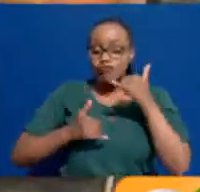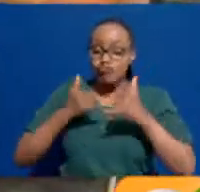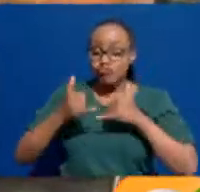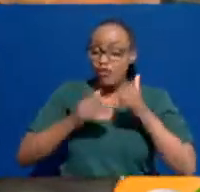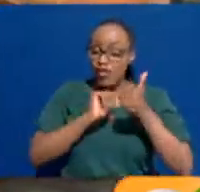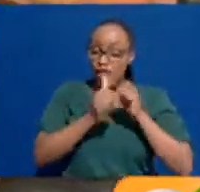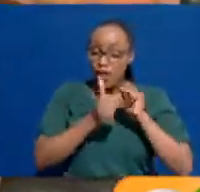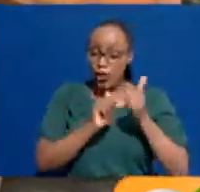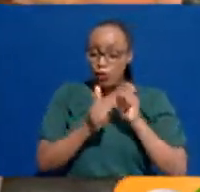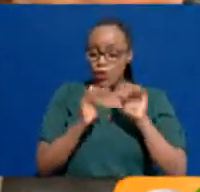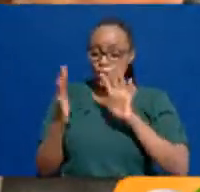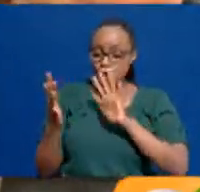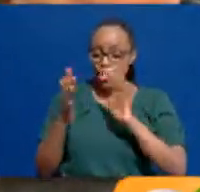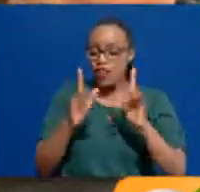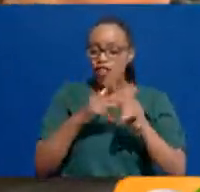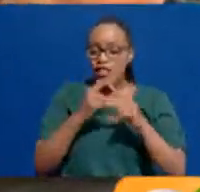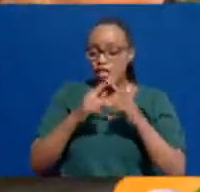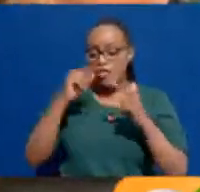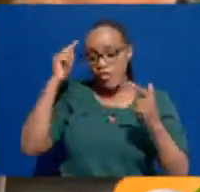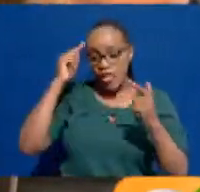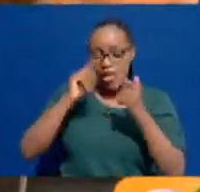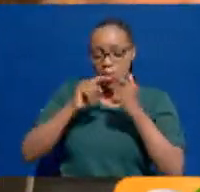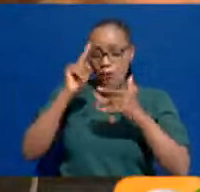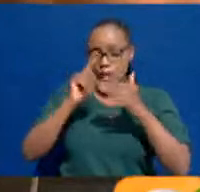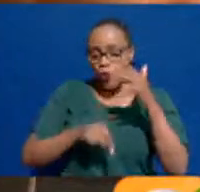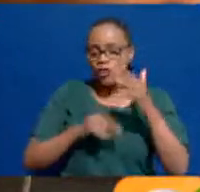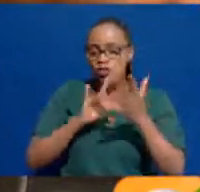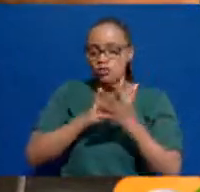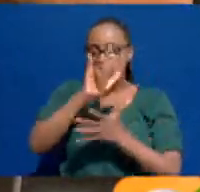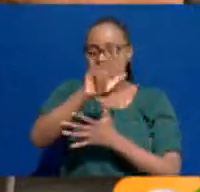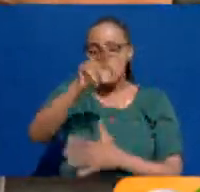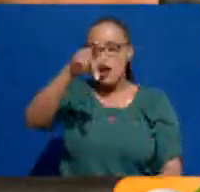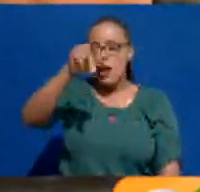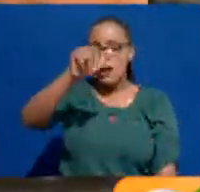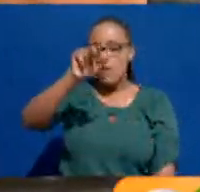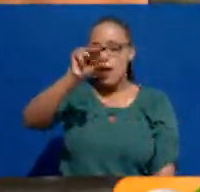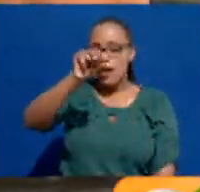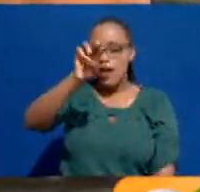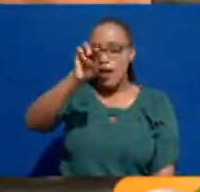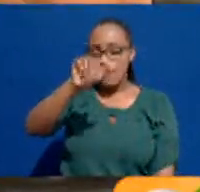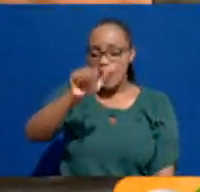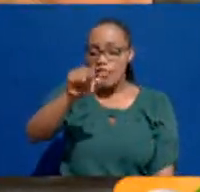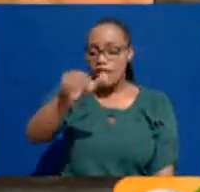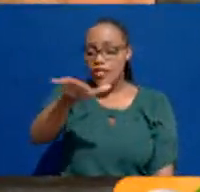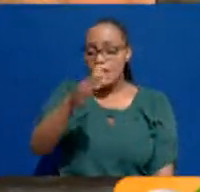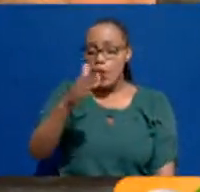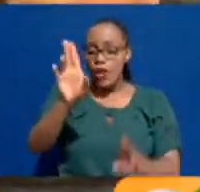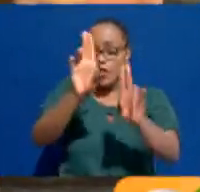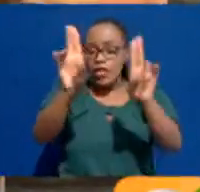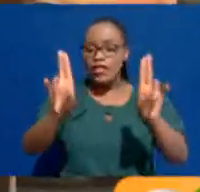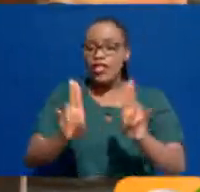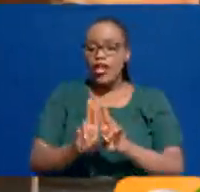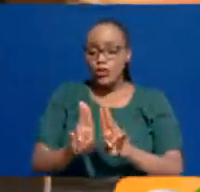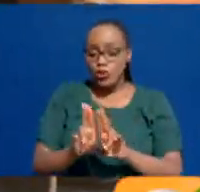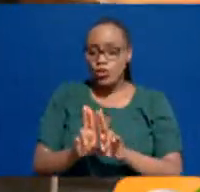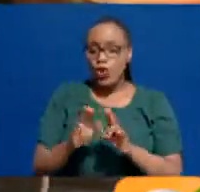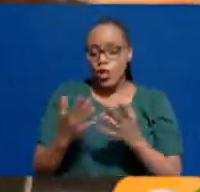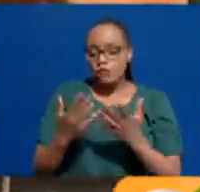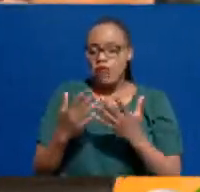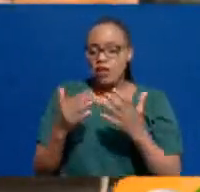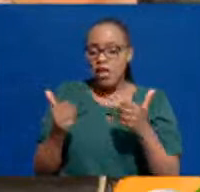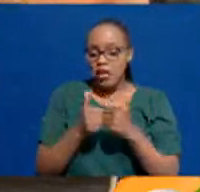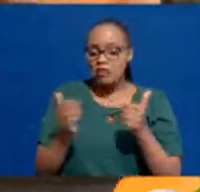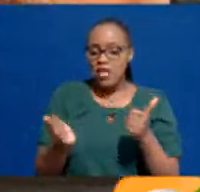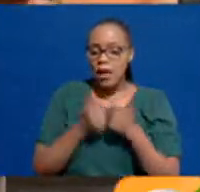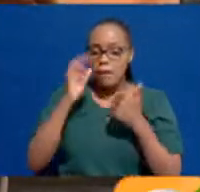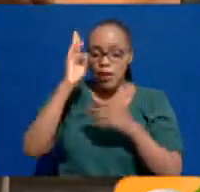competition is, and the main motion was to go to Panama, which is where the internationals are going to be held,